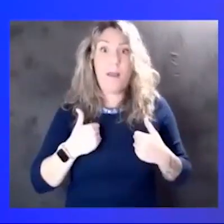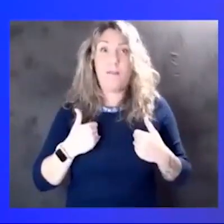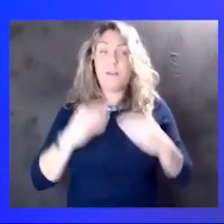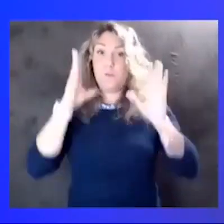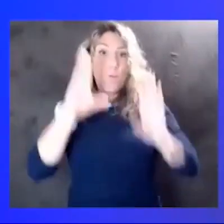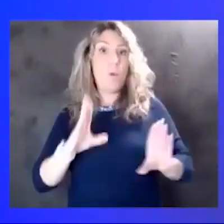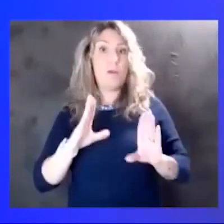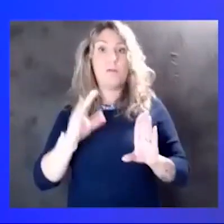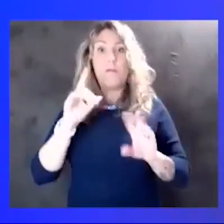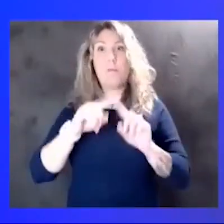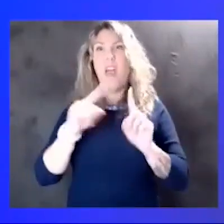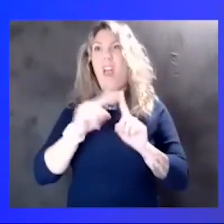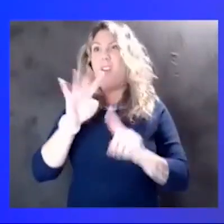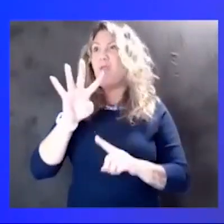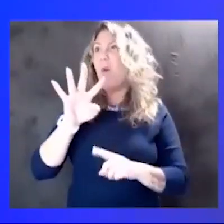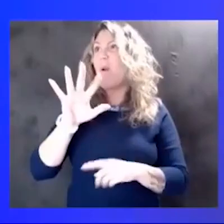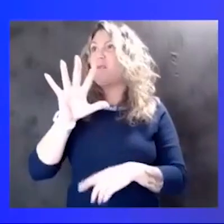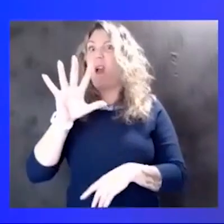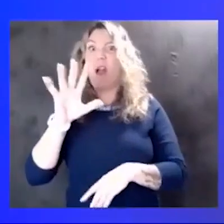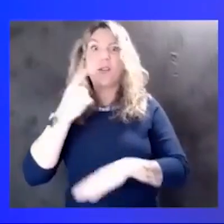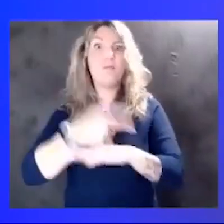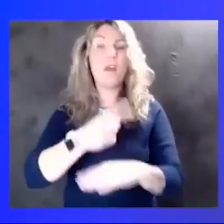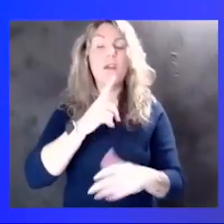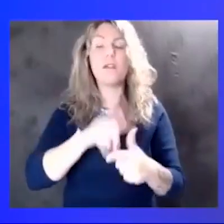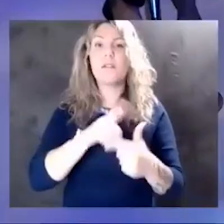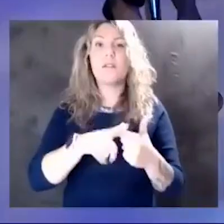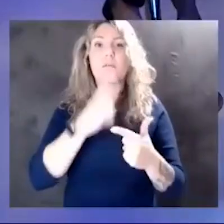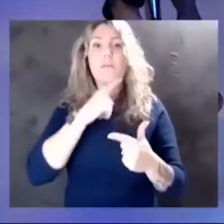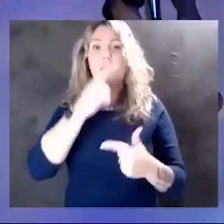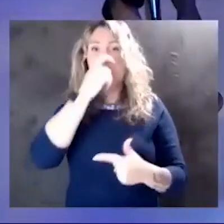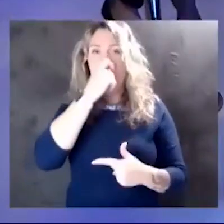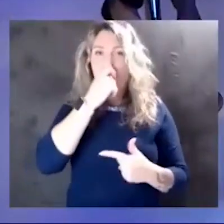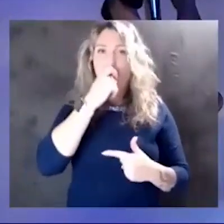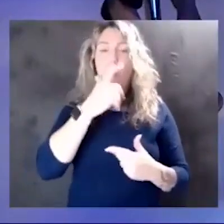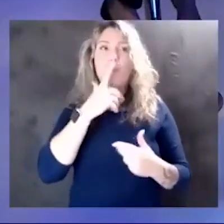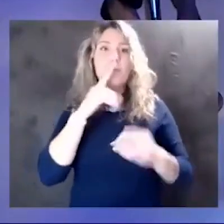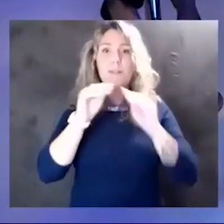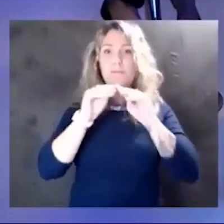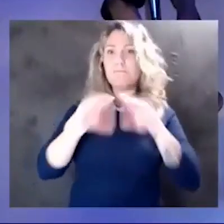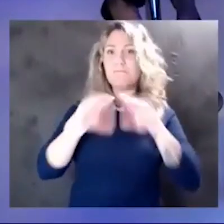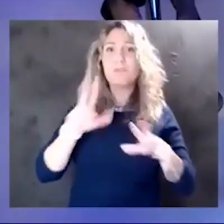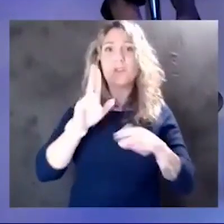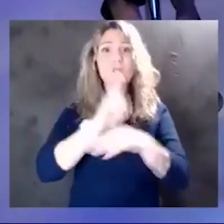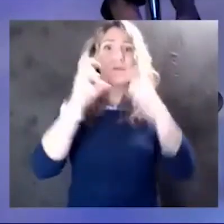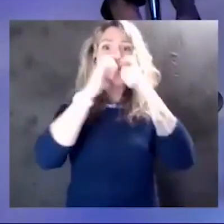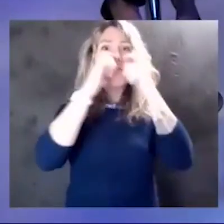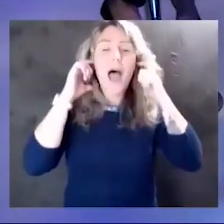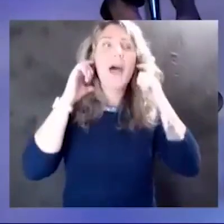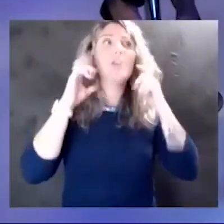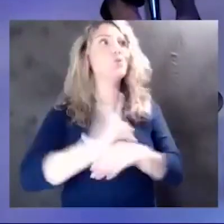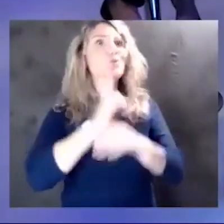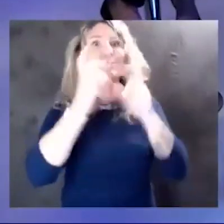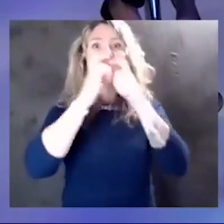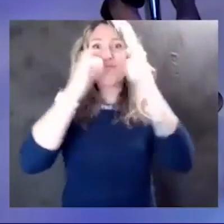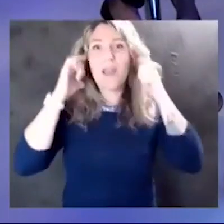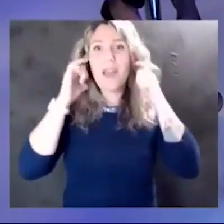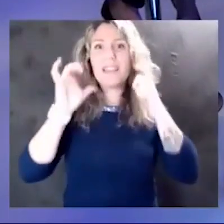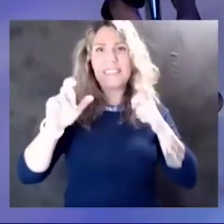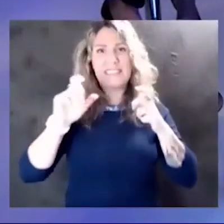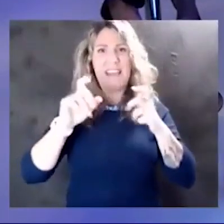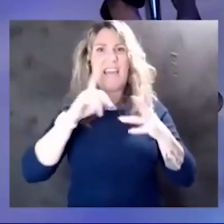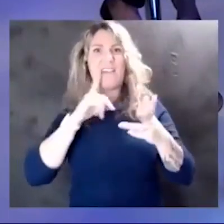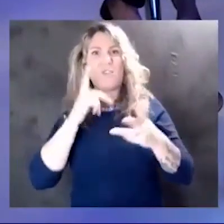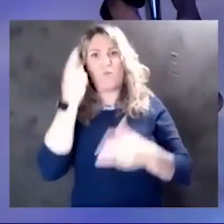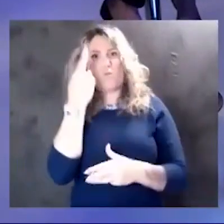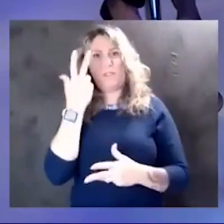5 days thinking this is just a cold, that's spreading it to everyone. But I would imagine, is that contributing? Wear a mask, wear a mask, Is that contributing to the higher numbers? Is that part of the contribution